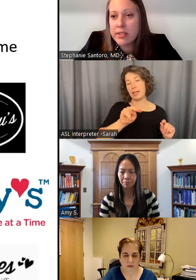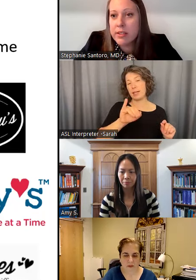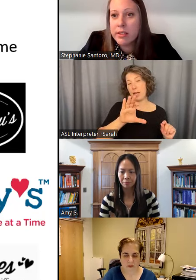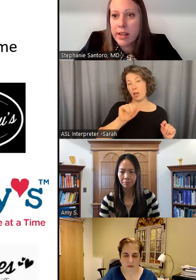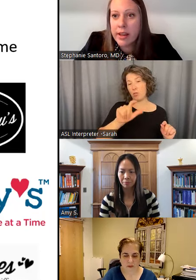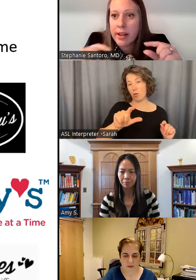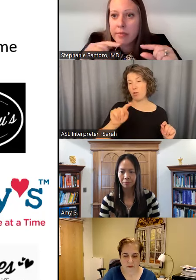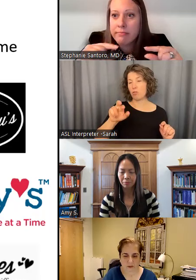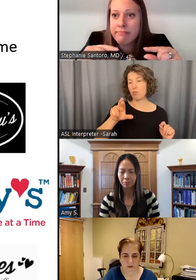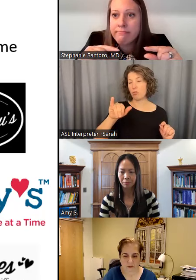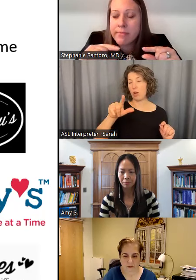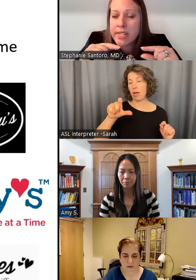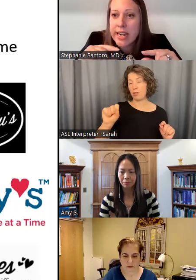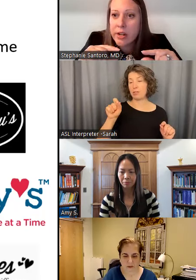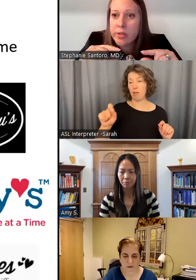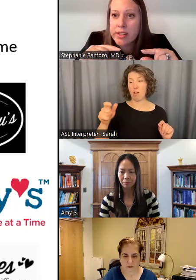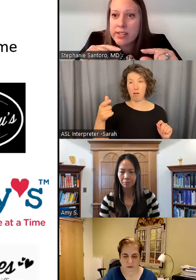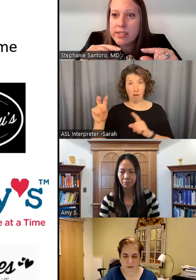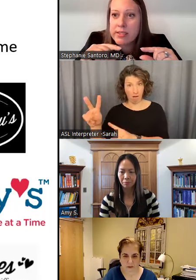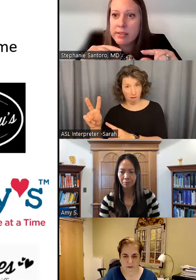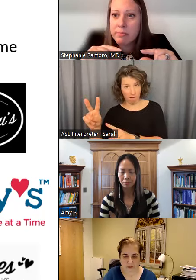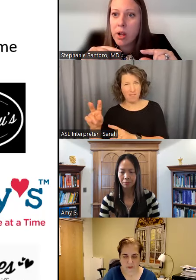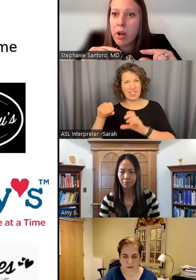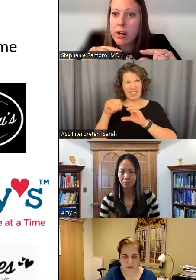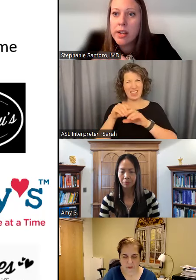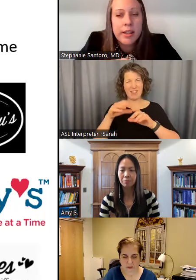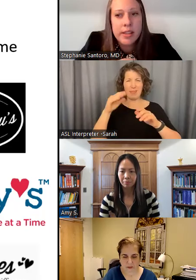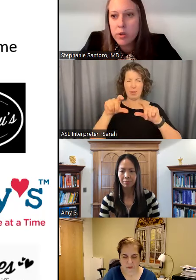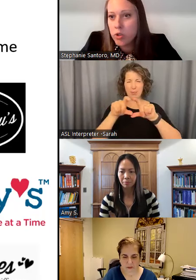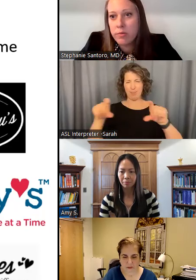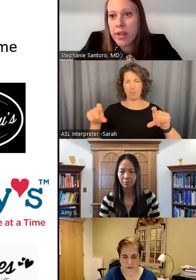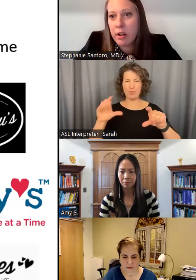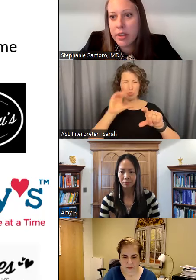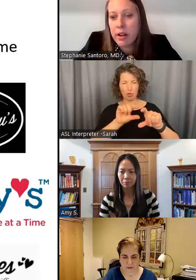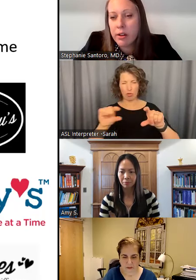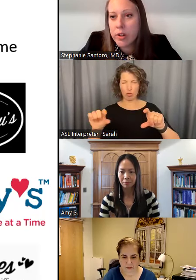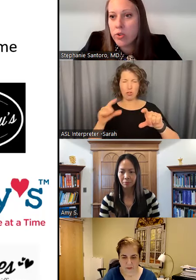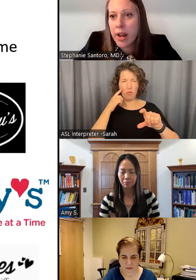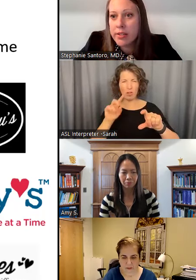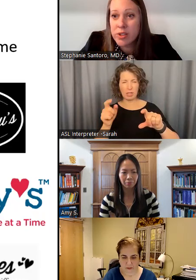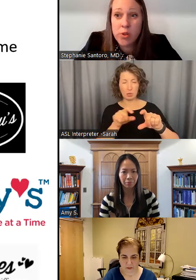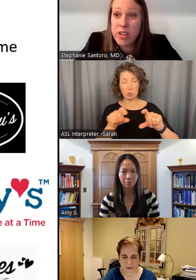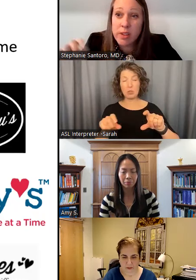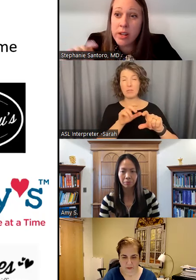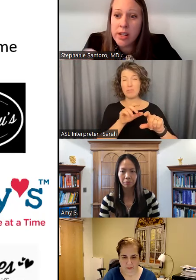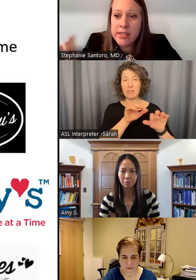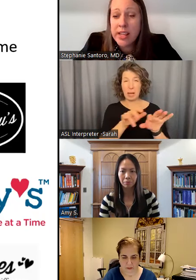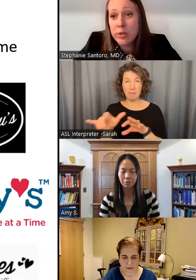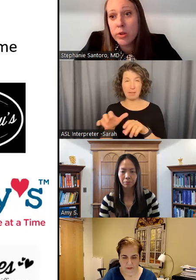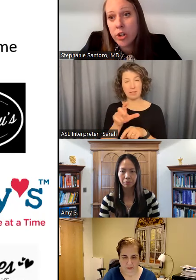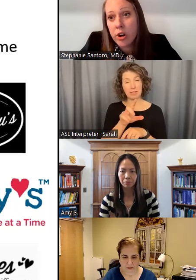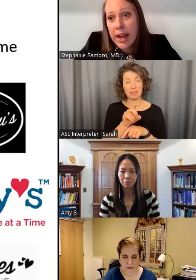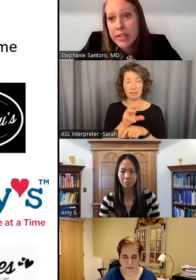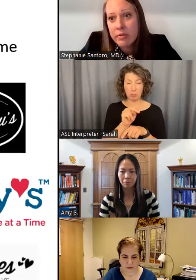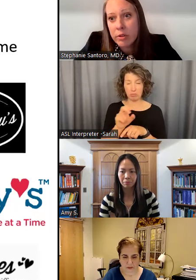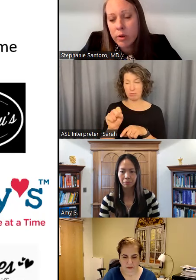in the diagnosis bar, then you should find all the ongoing trials, and you can even select